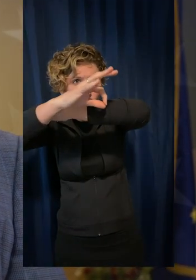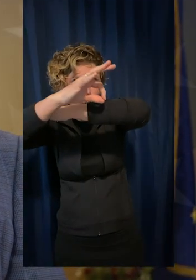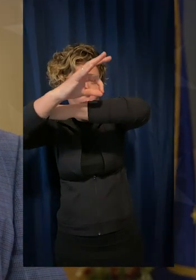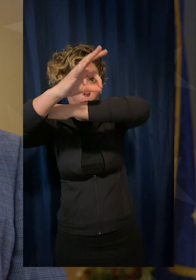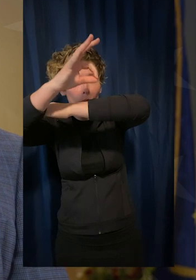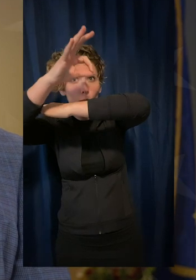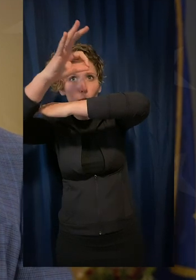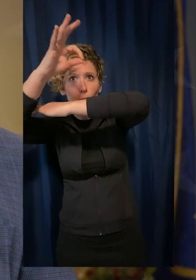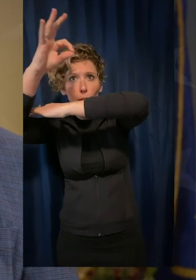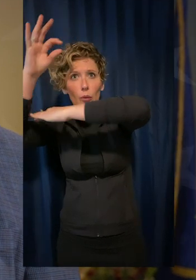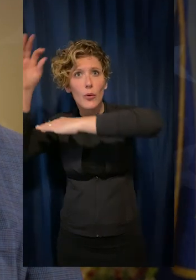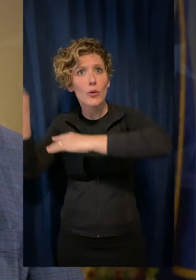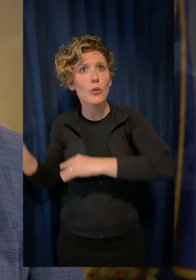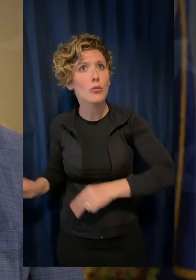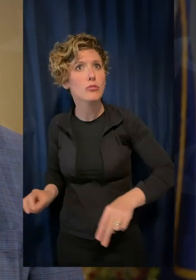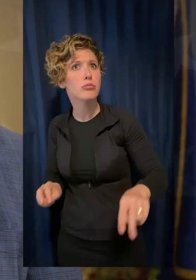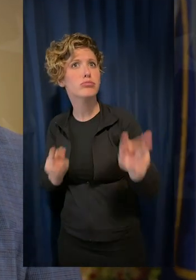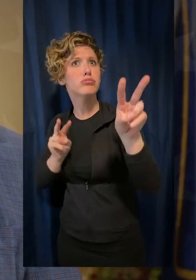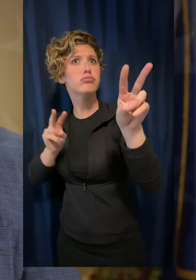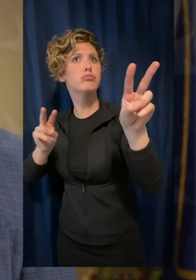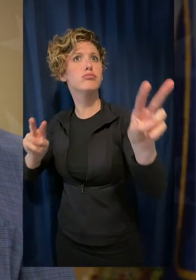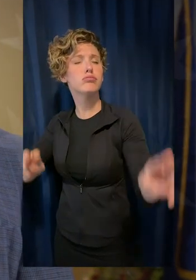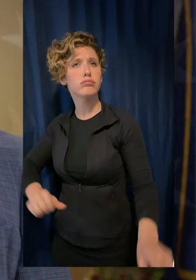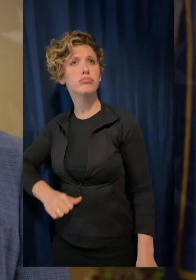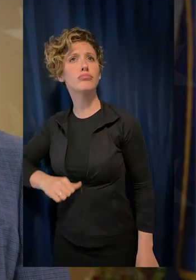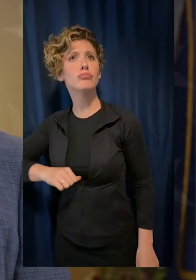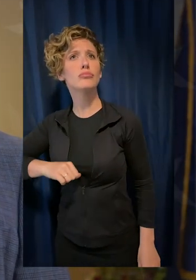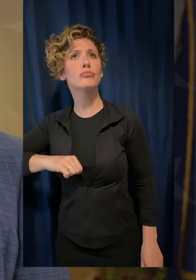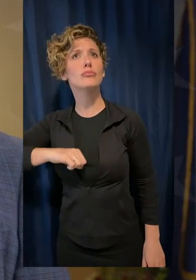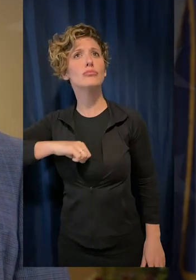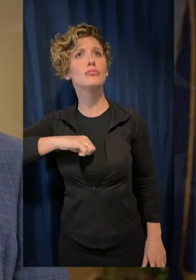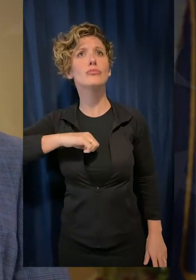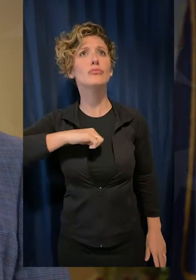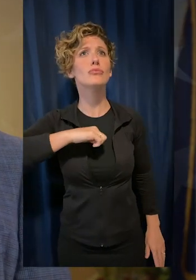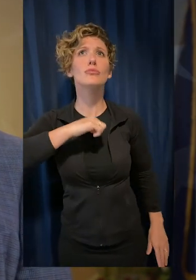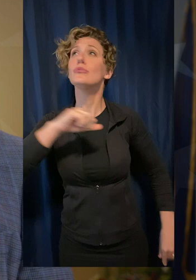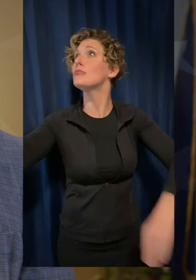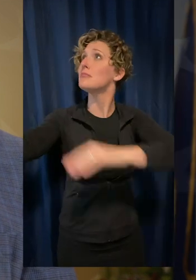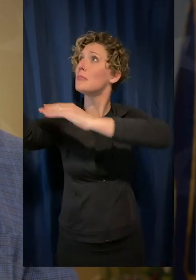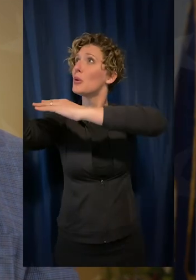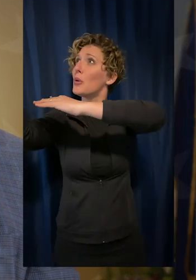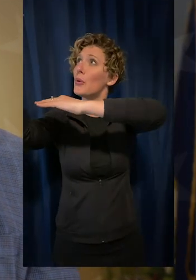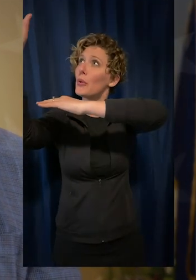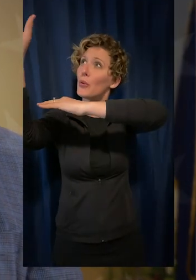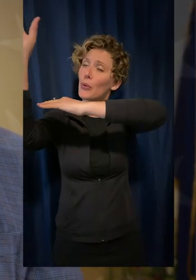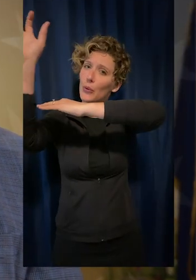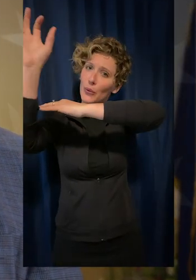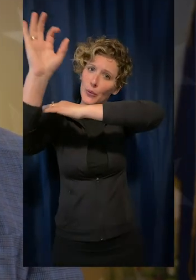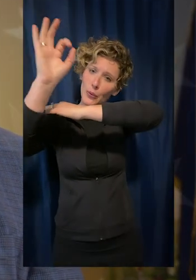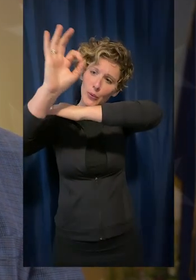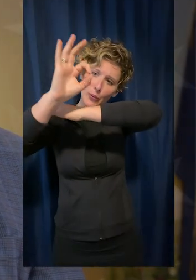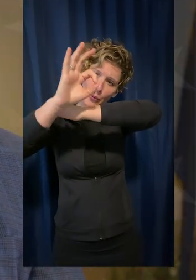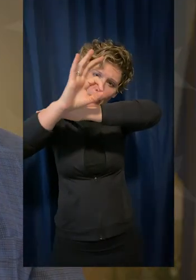so proudly we hailed at the twilight's last gleaming,